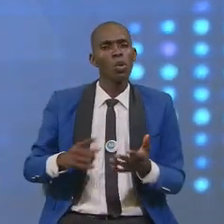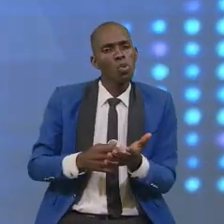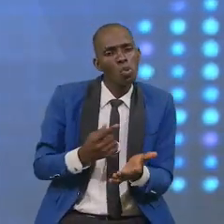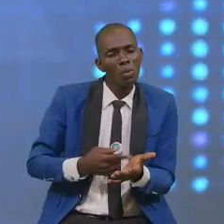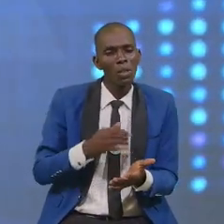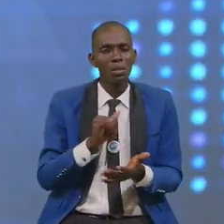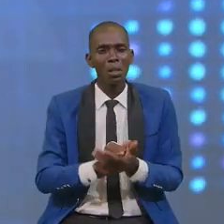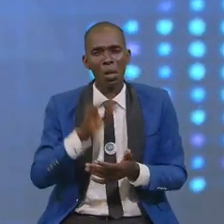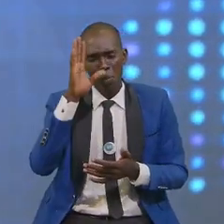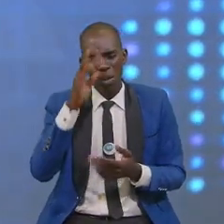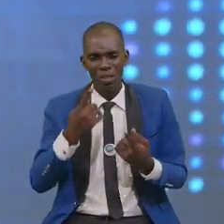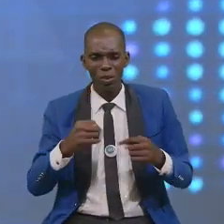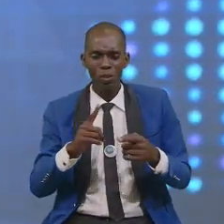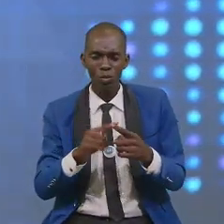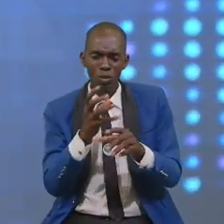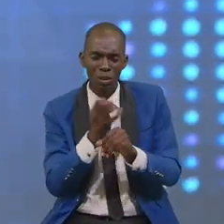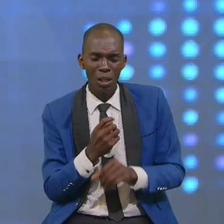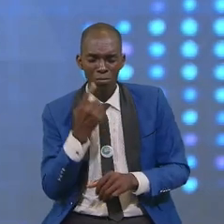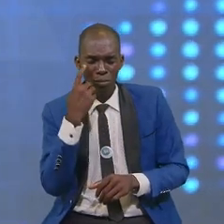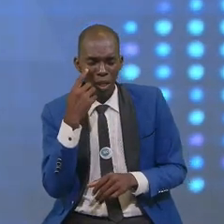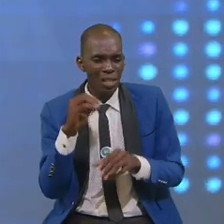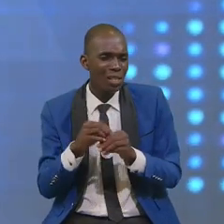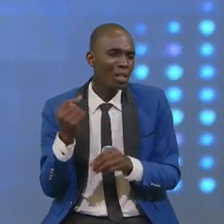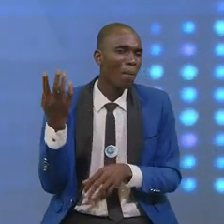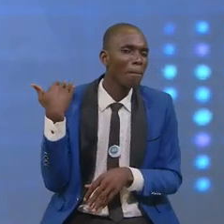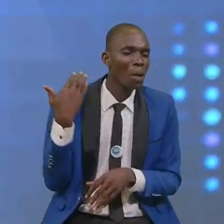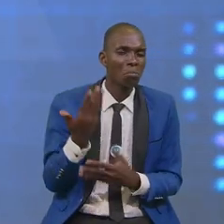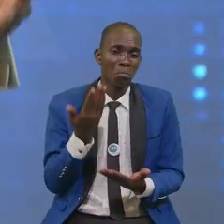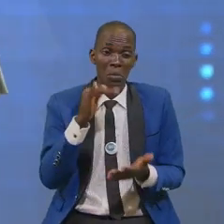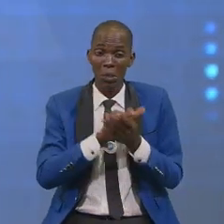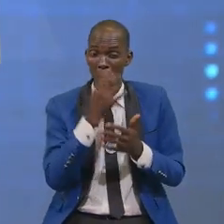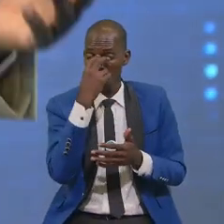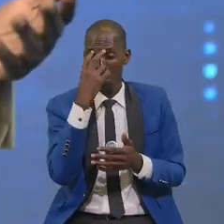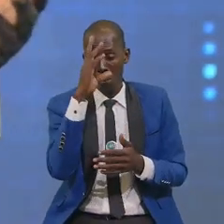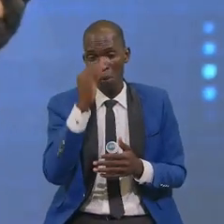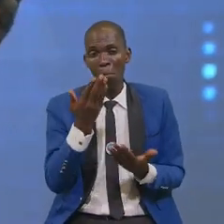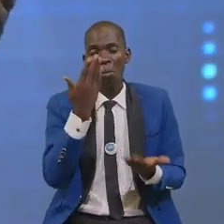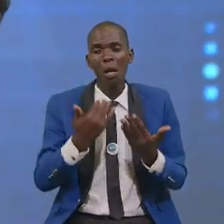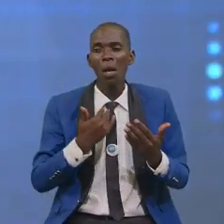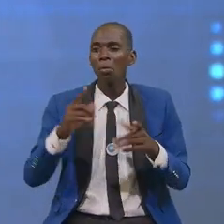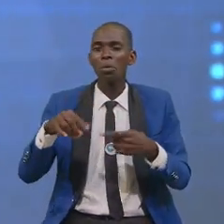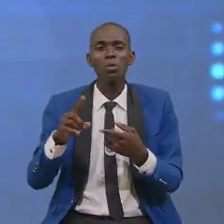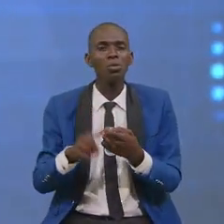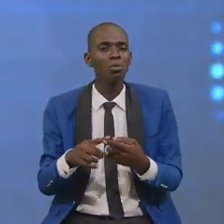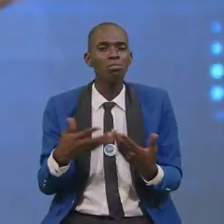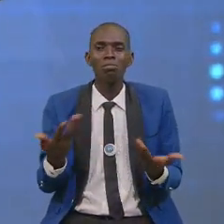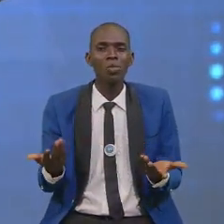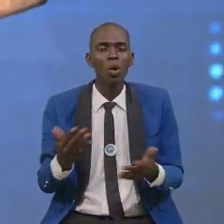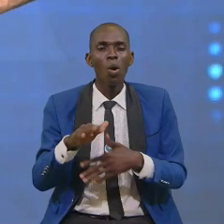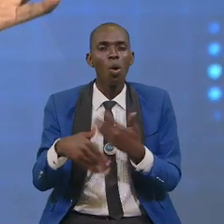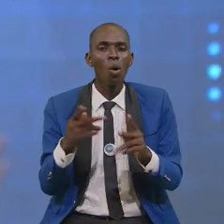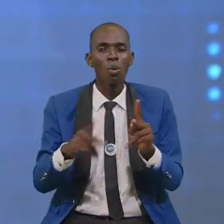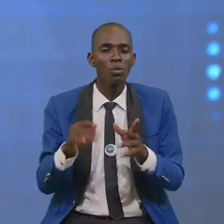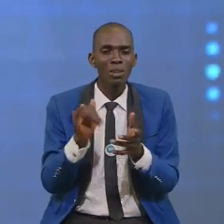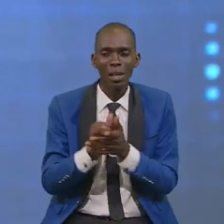a sight in the past, he might have gone to, you know, those who can contact Satan